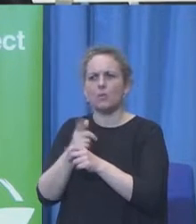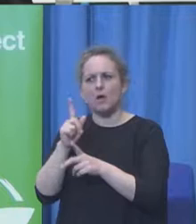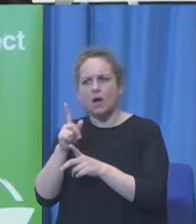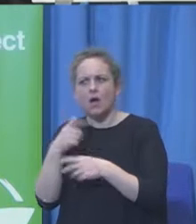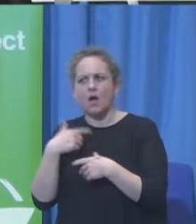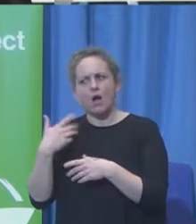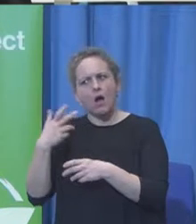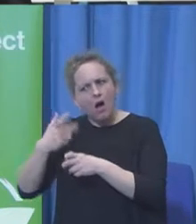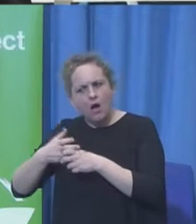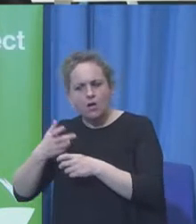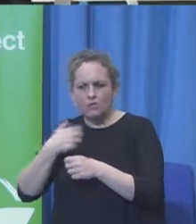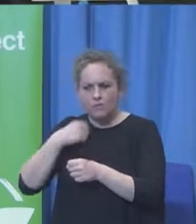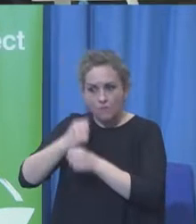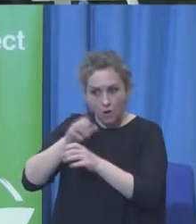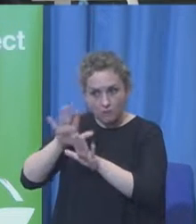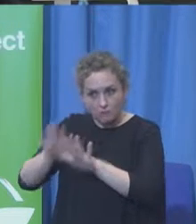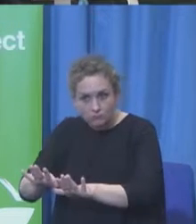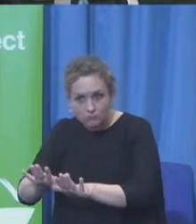education